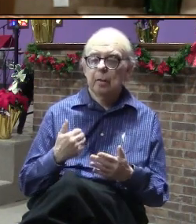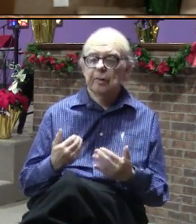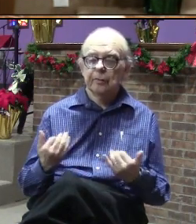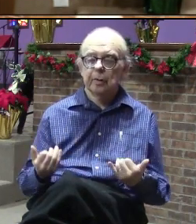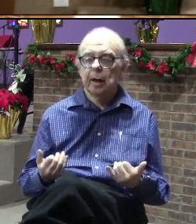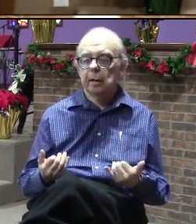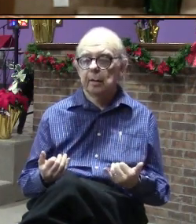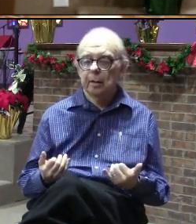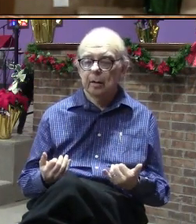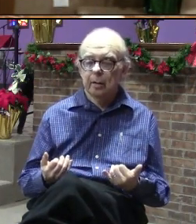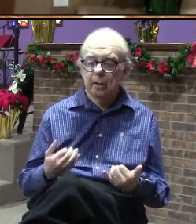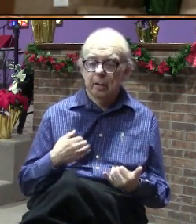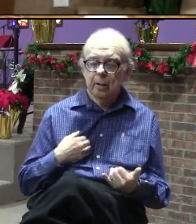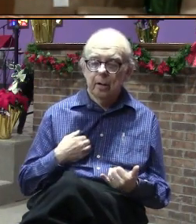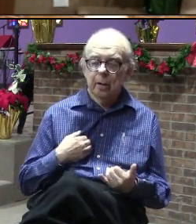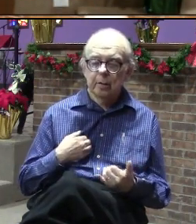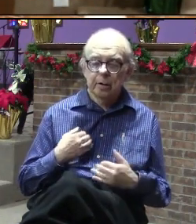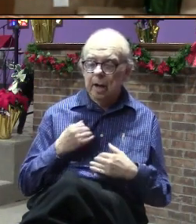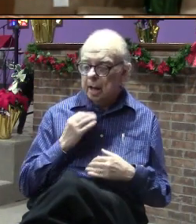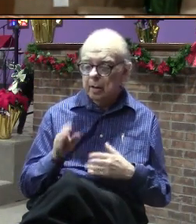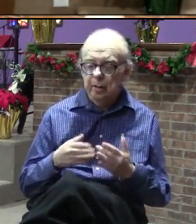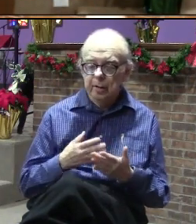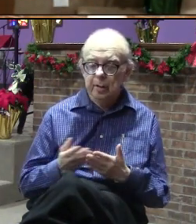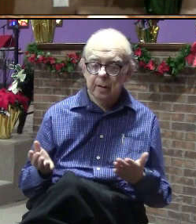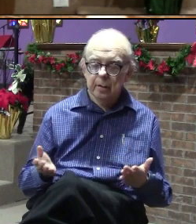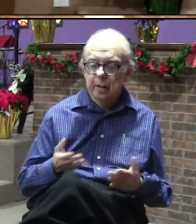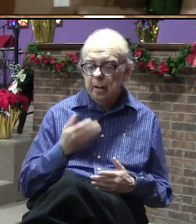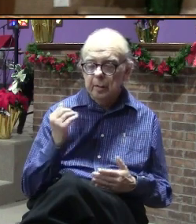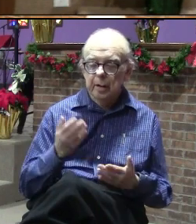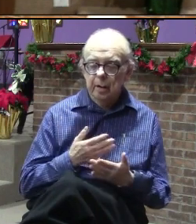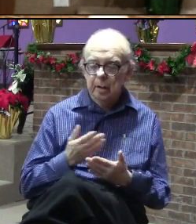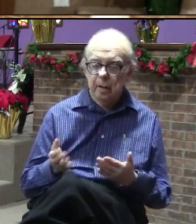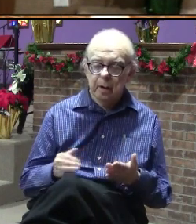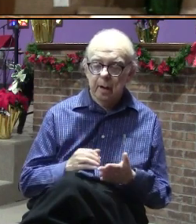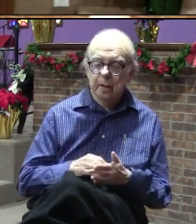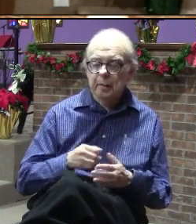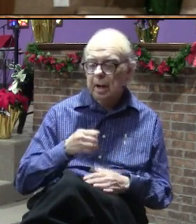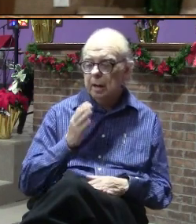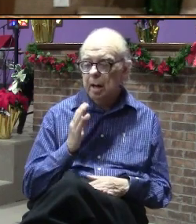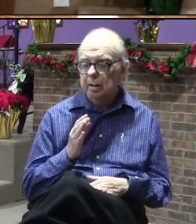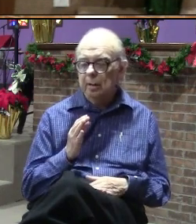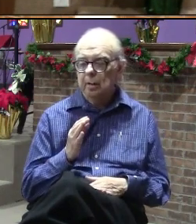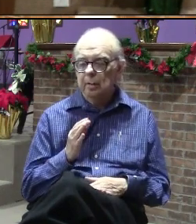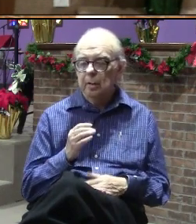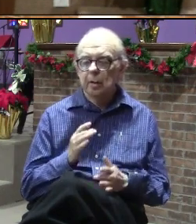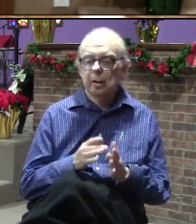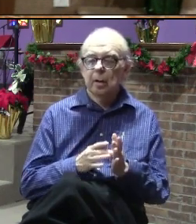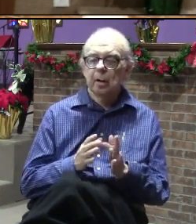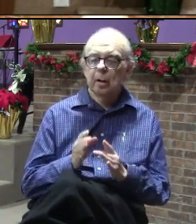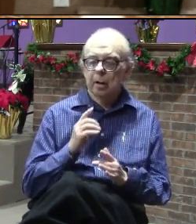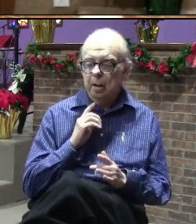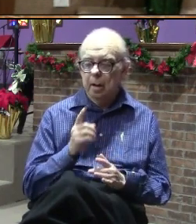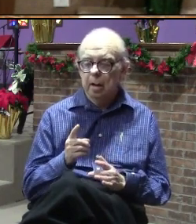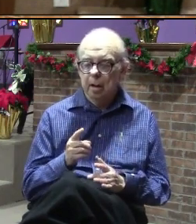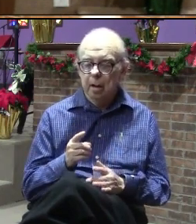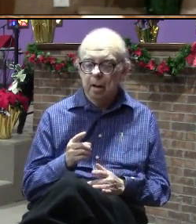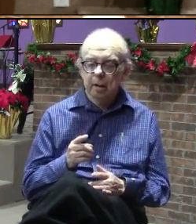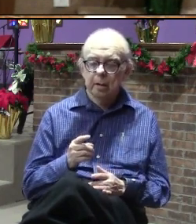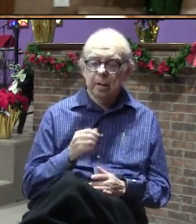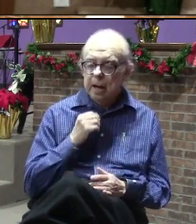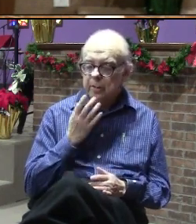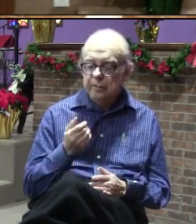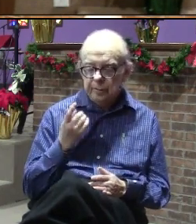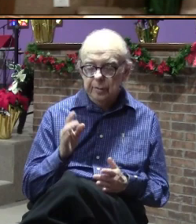now, I wouldn't have had all of this. But the great thing about God and Jesus is I don't have to wait